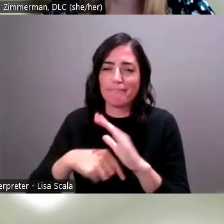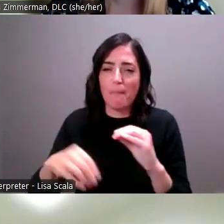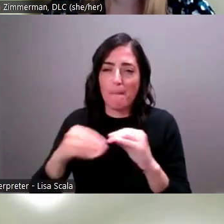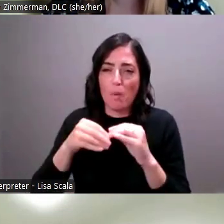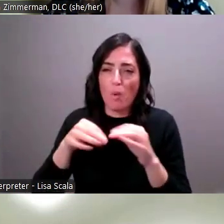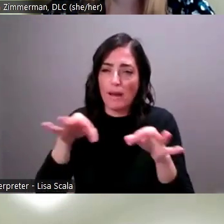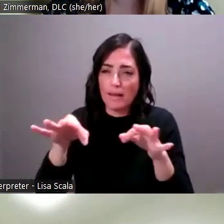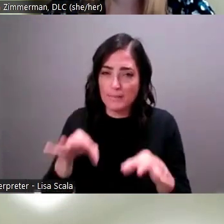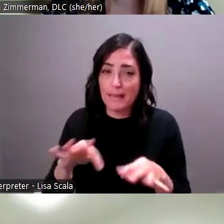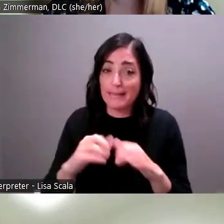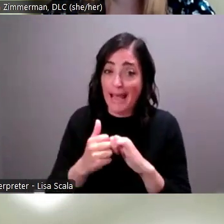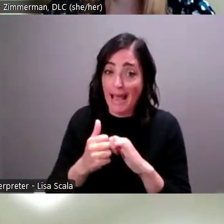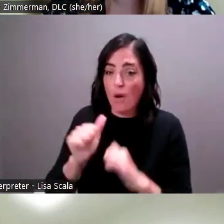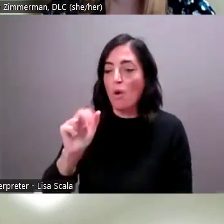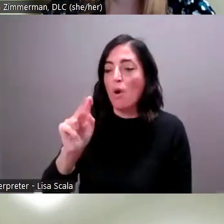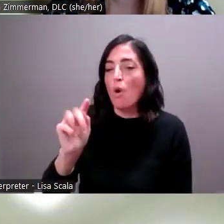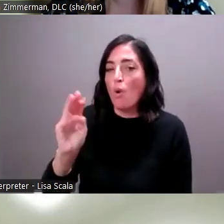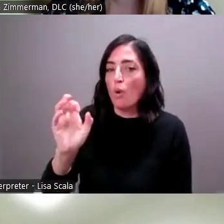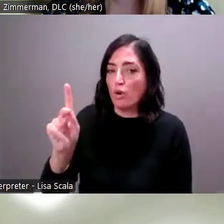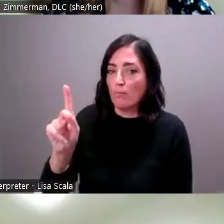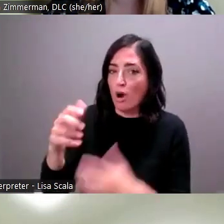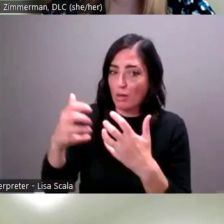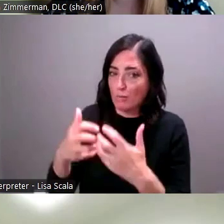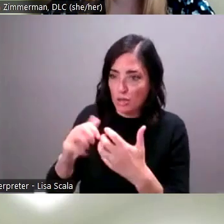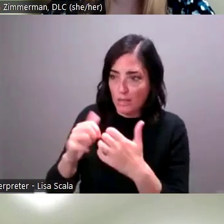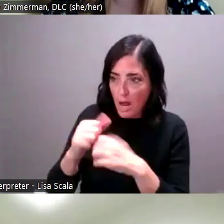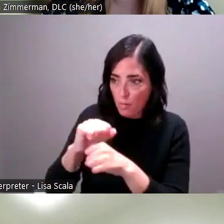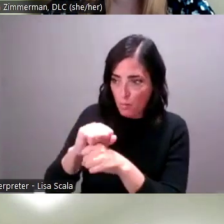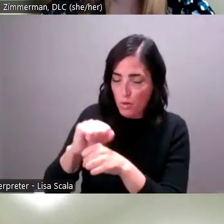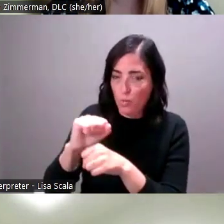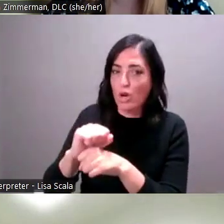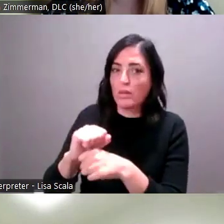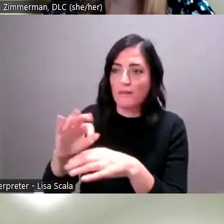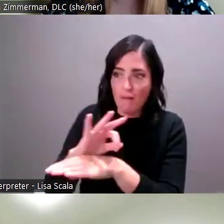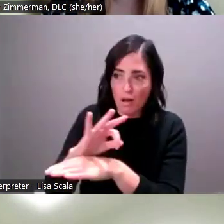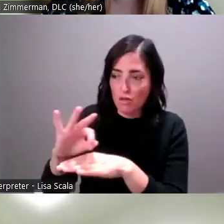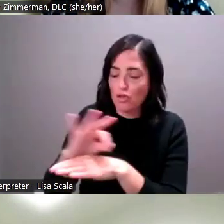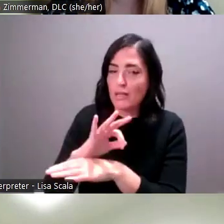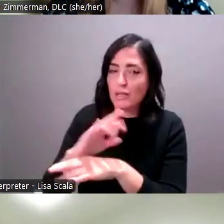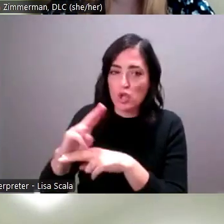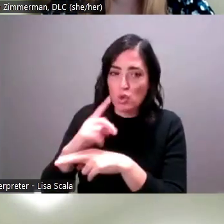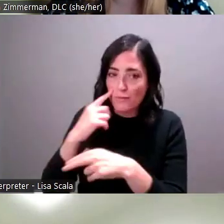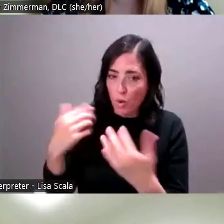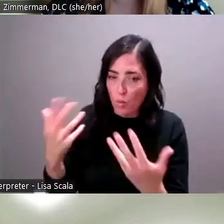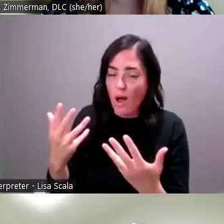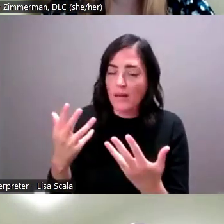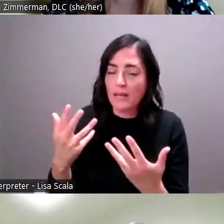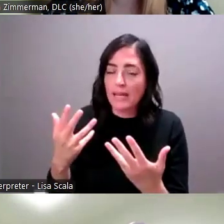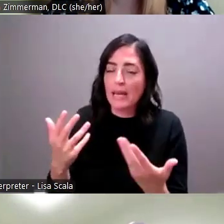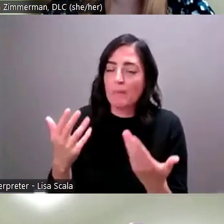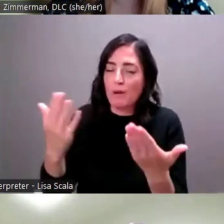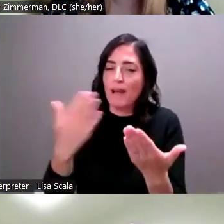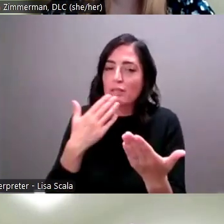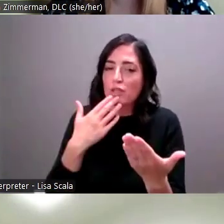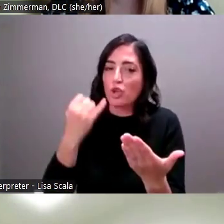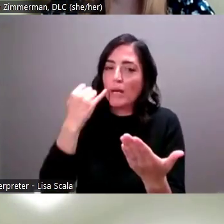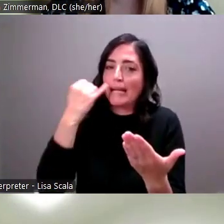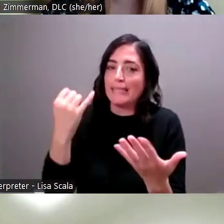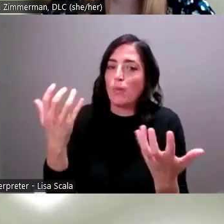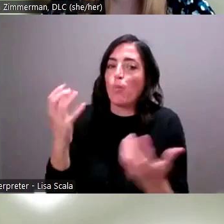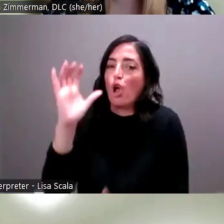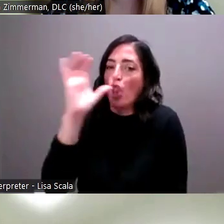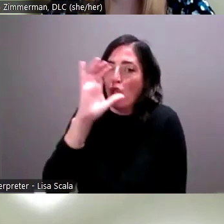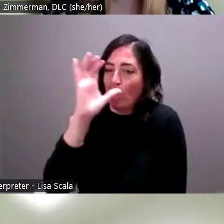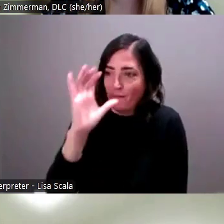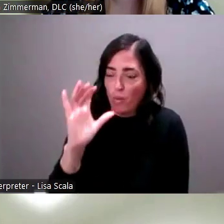about the AutoMark machine and its uses, and will give you a good sense of what you should be looking for.